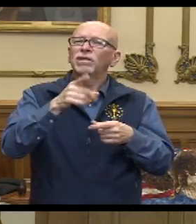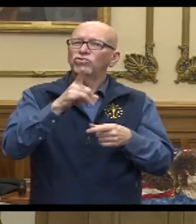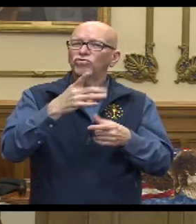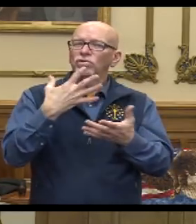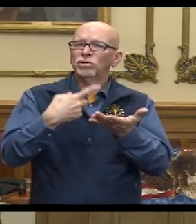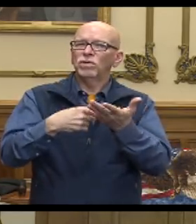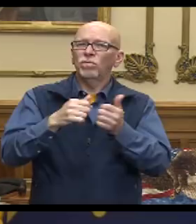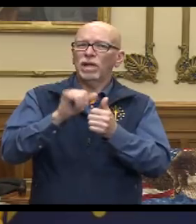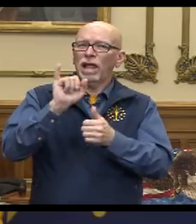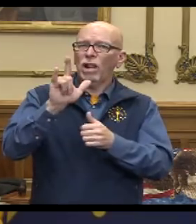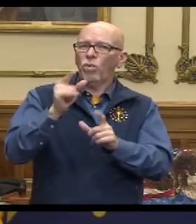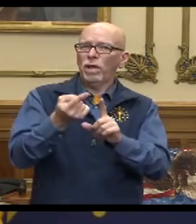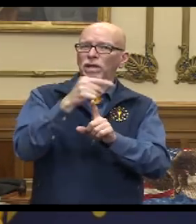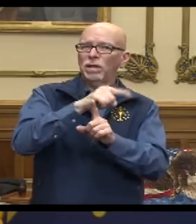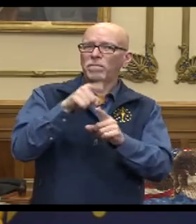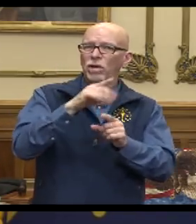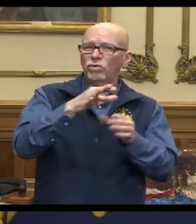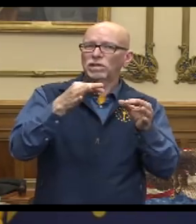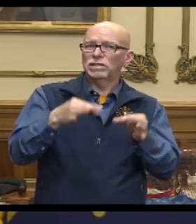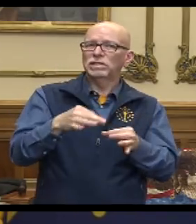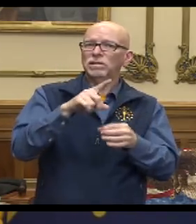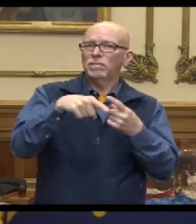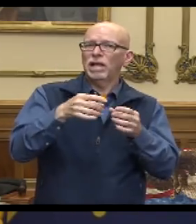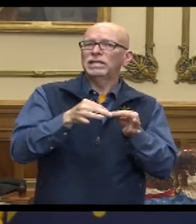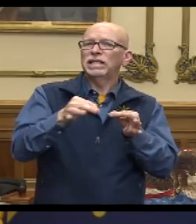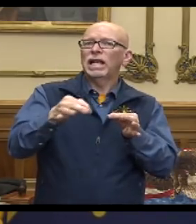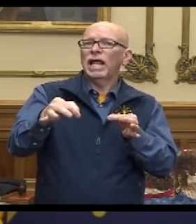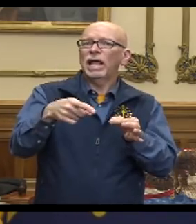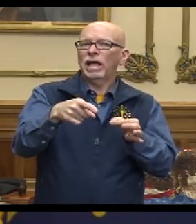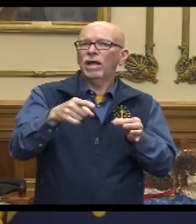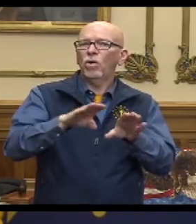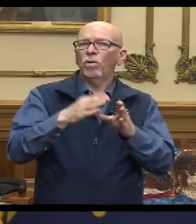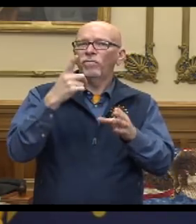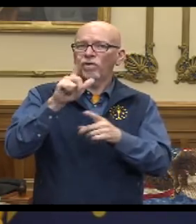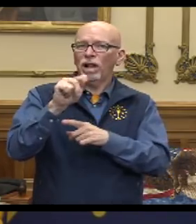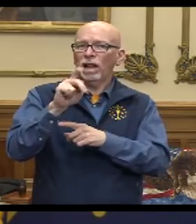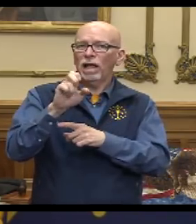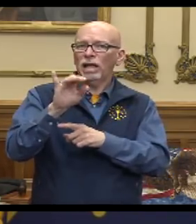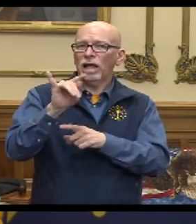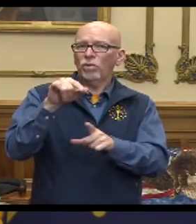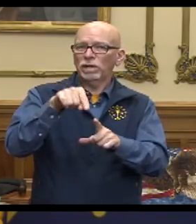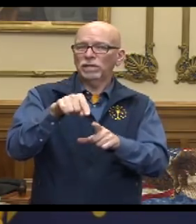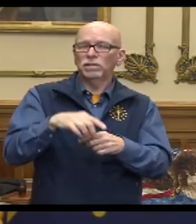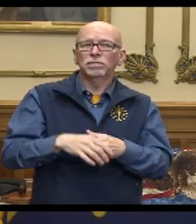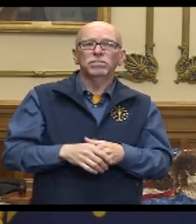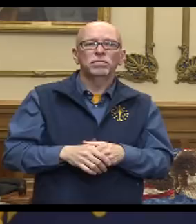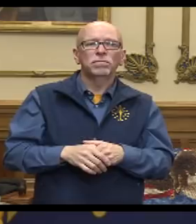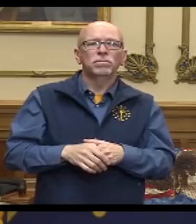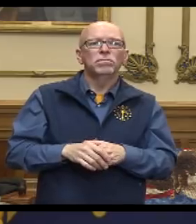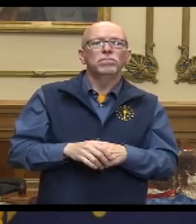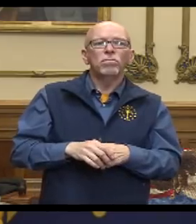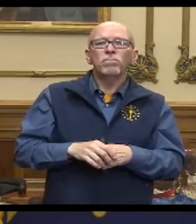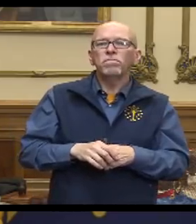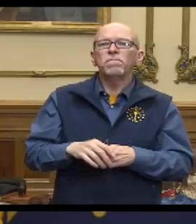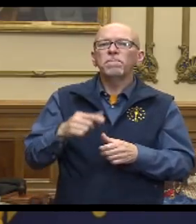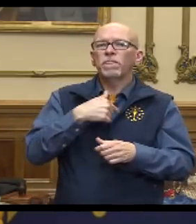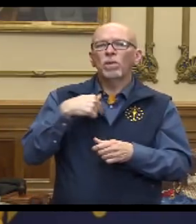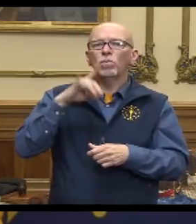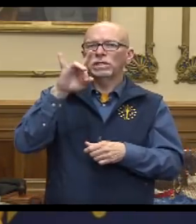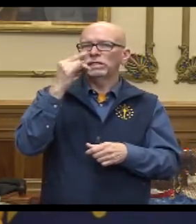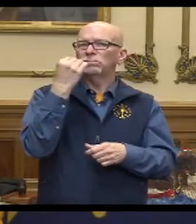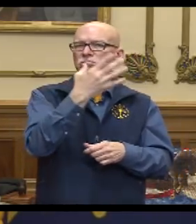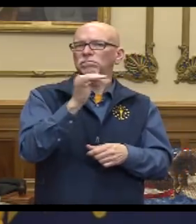with Illinois officials about your decisions to sort of delay the rollout for Lake County? Thank you. We have sent word